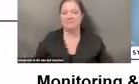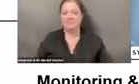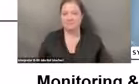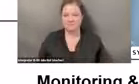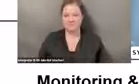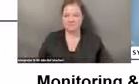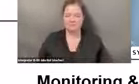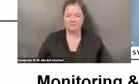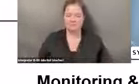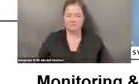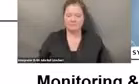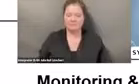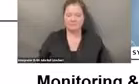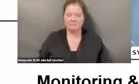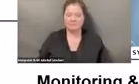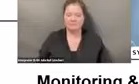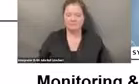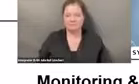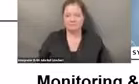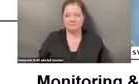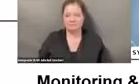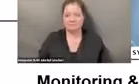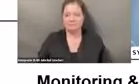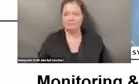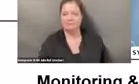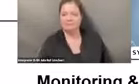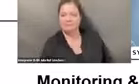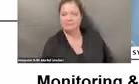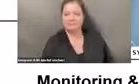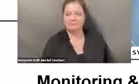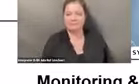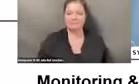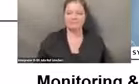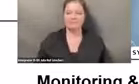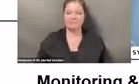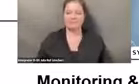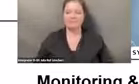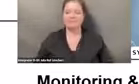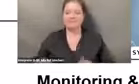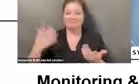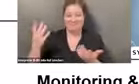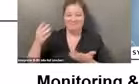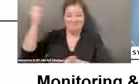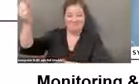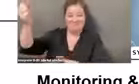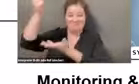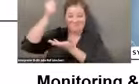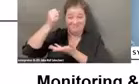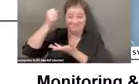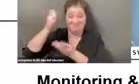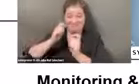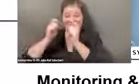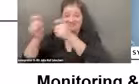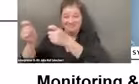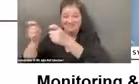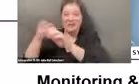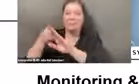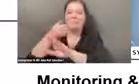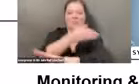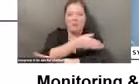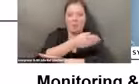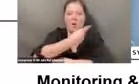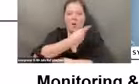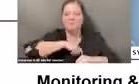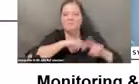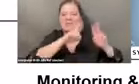we found out doing our research before we asked for funding of the project was that the feedback